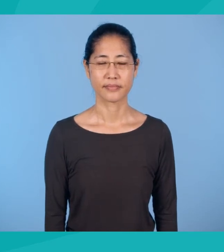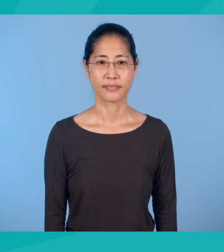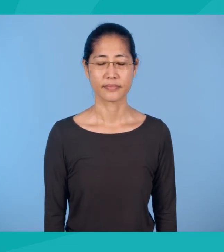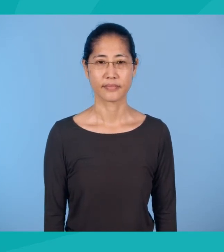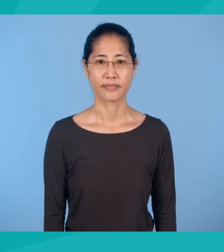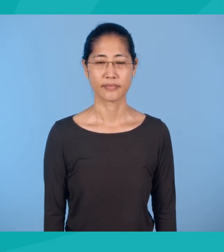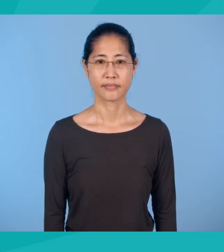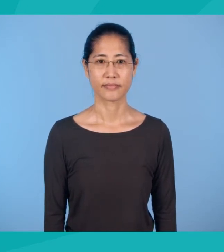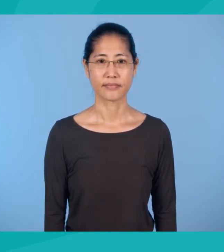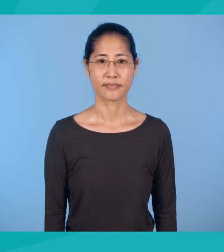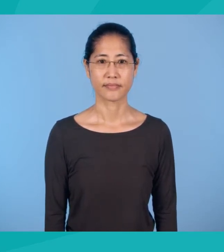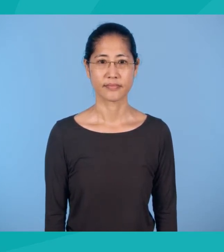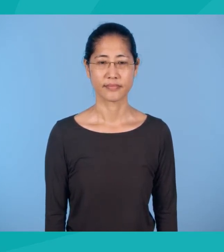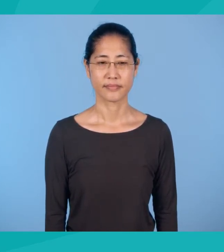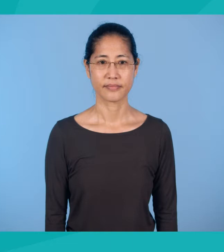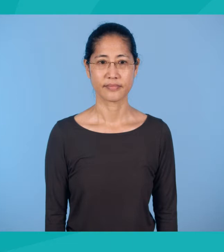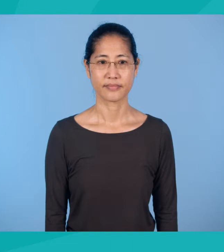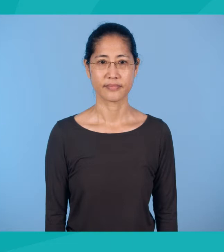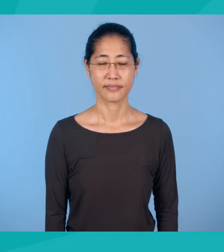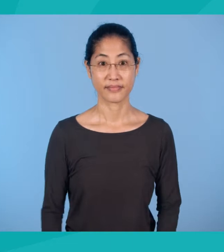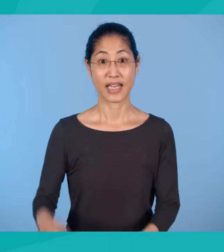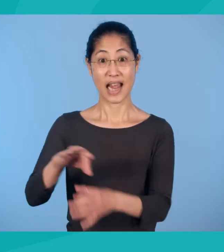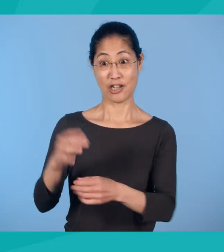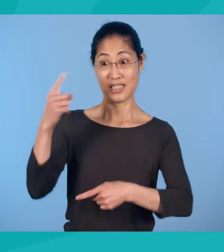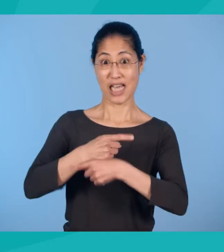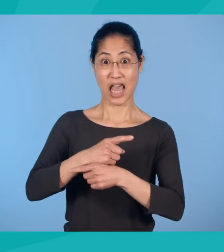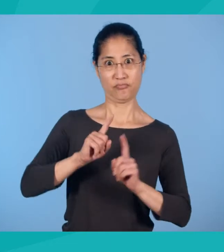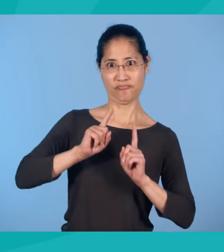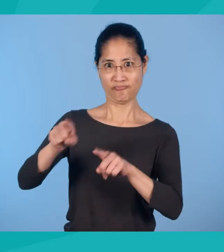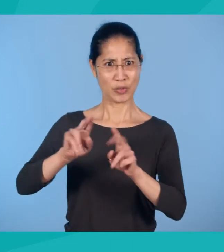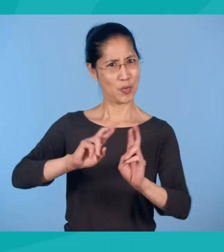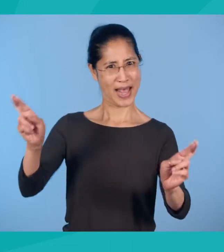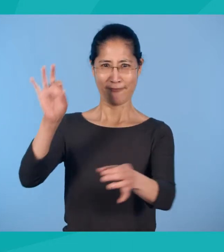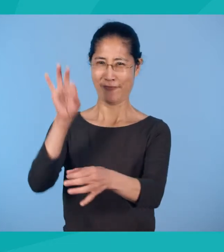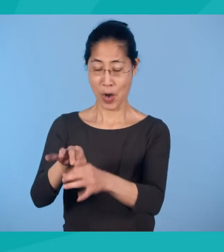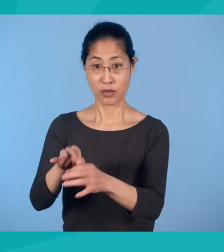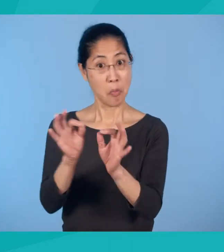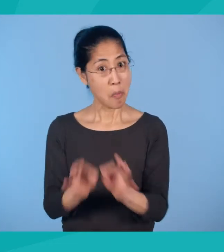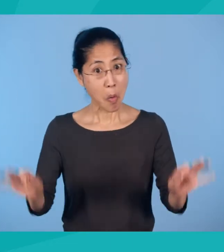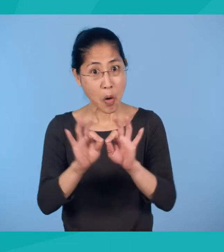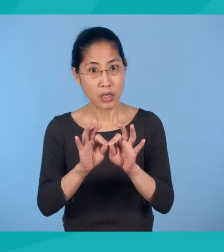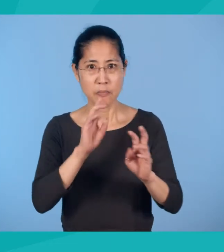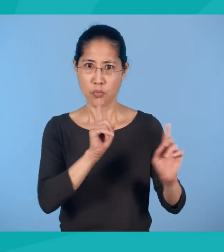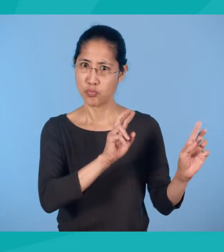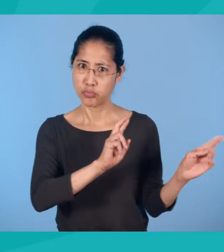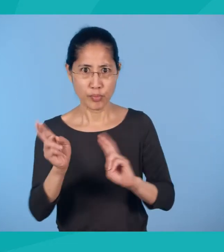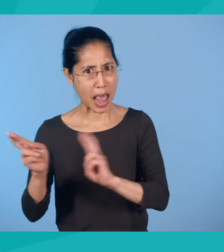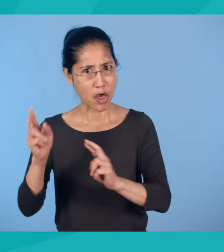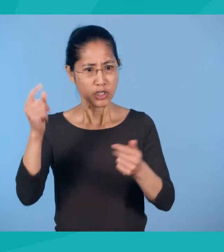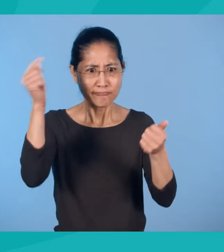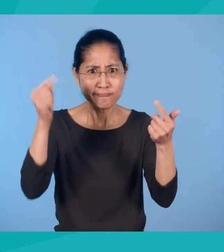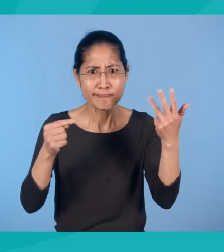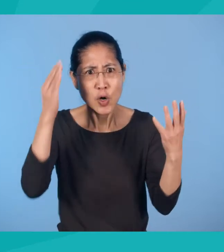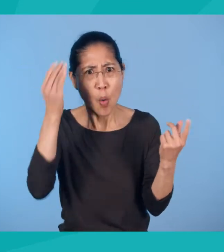When you want to vote in person on Election Day, it's a good idea to prepare ahead of time so there are no surprises when you head to the polls. First, you